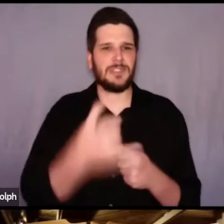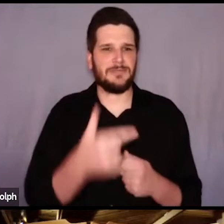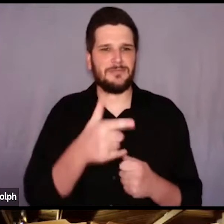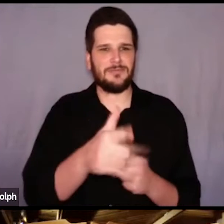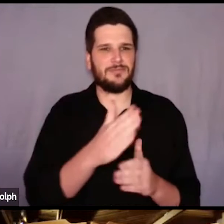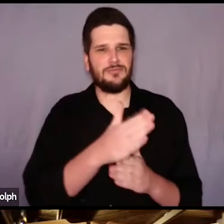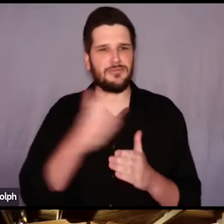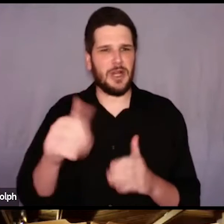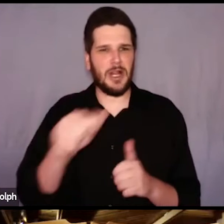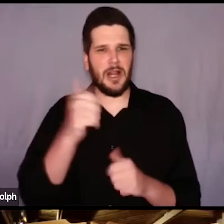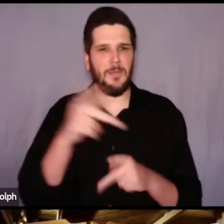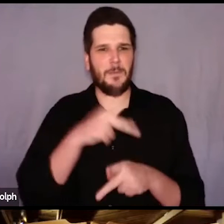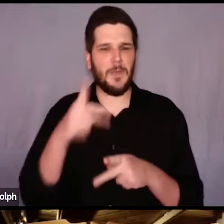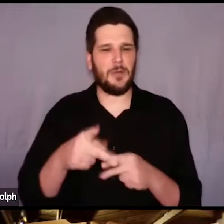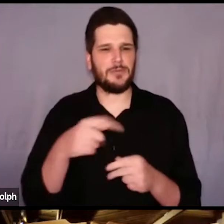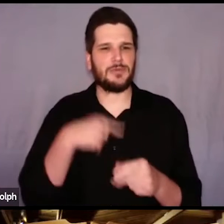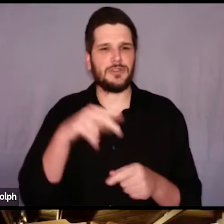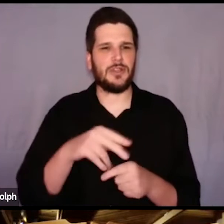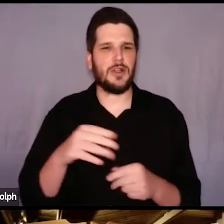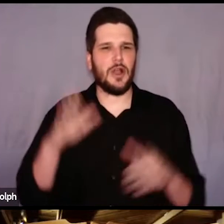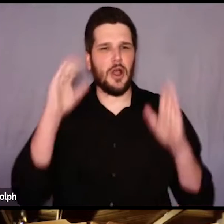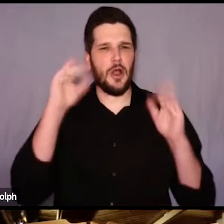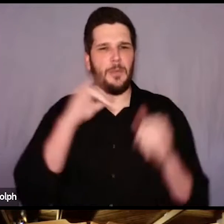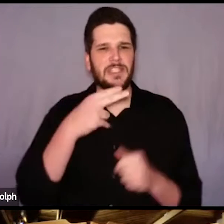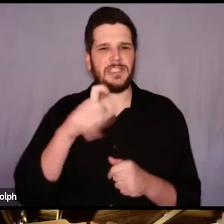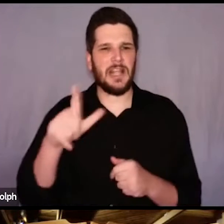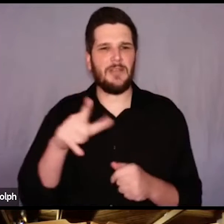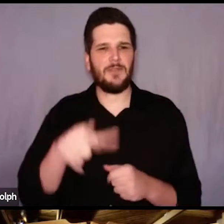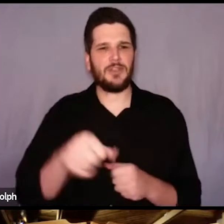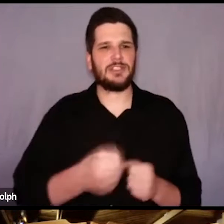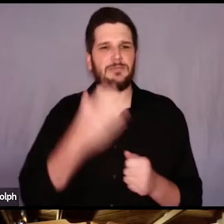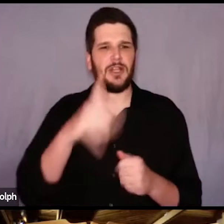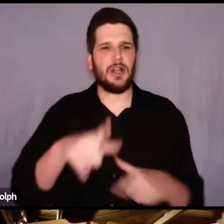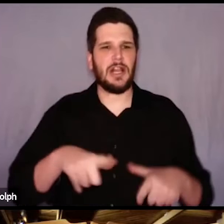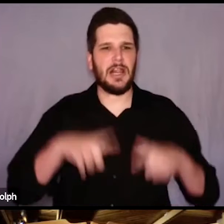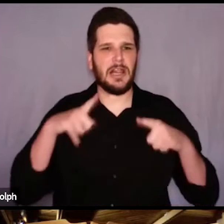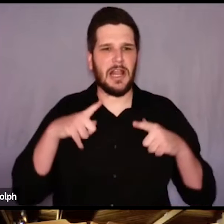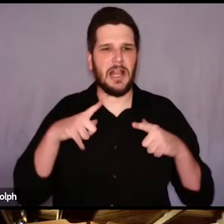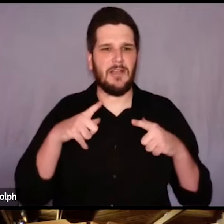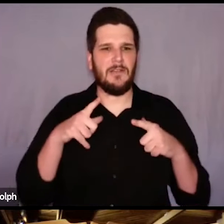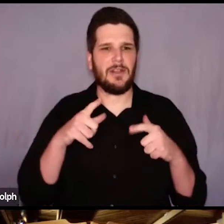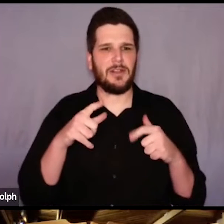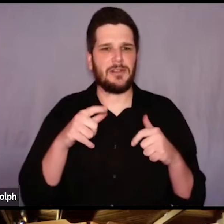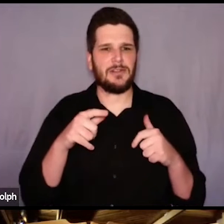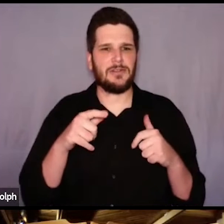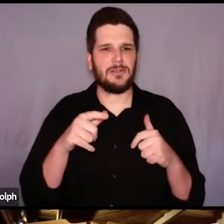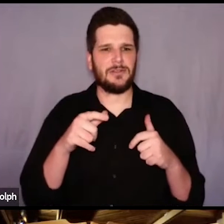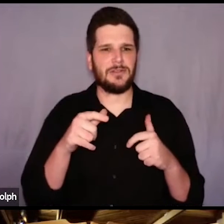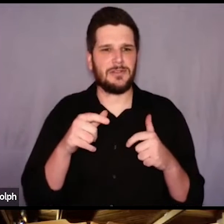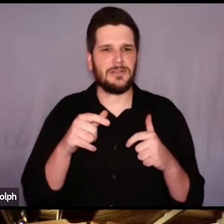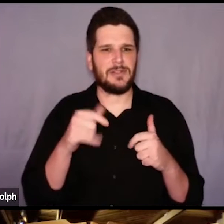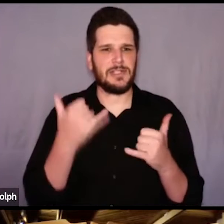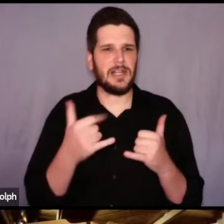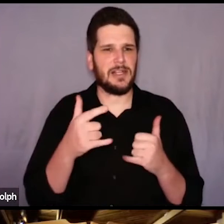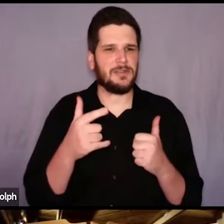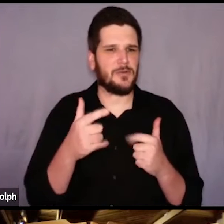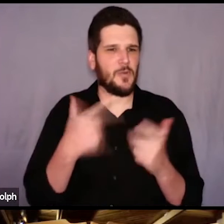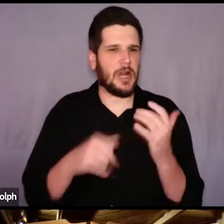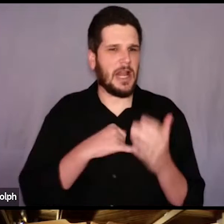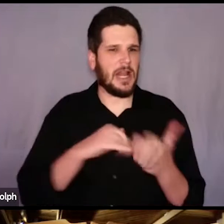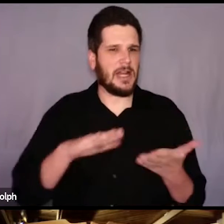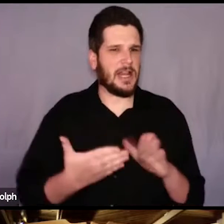them better. Help is hell if you've spent your life spitting into open hands and now they demand I die for their